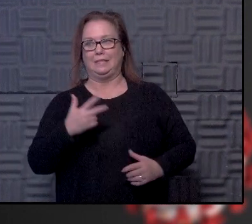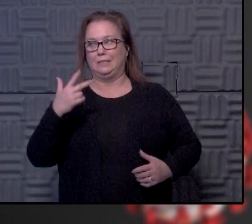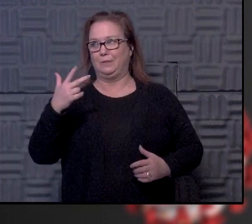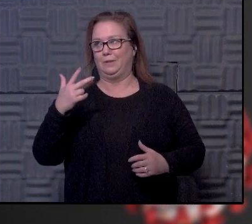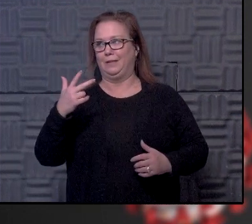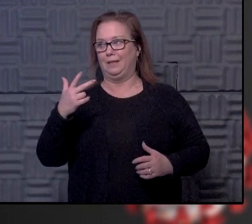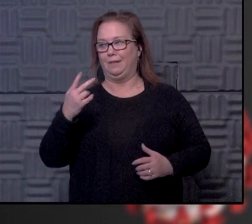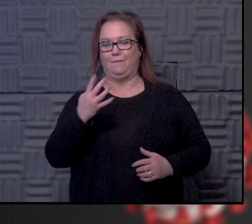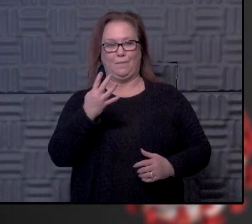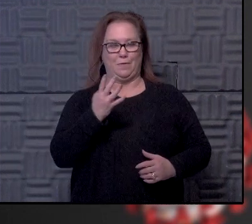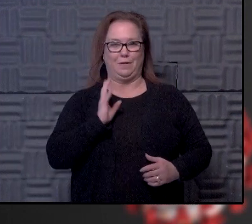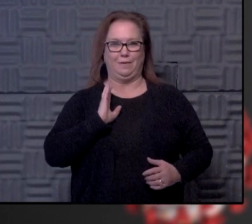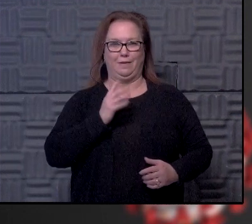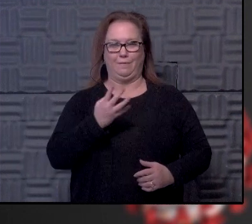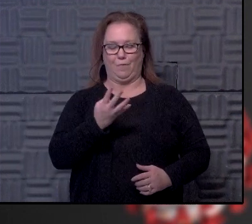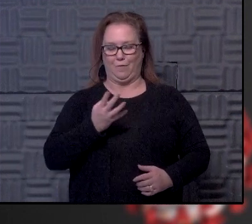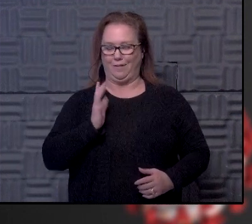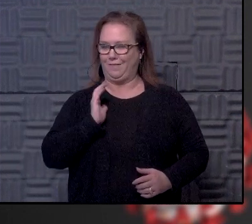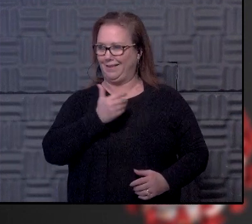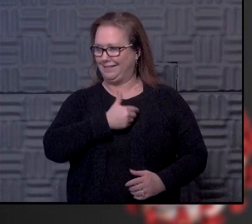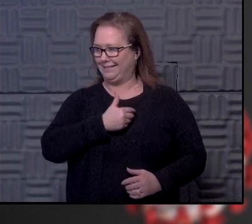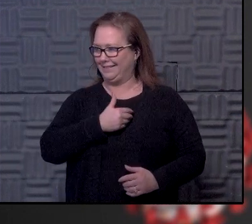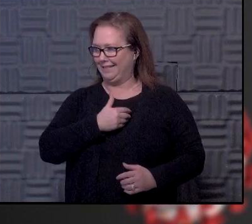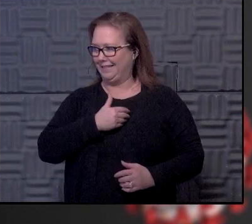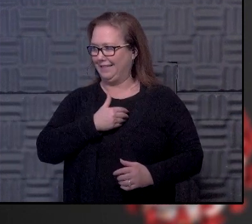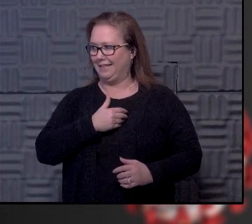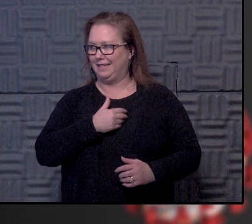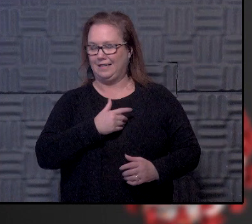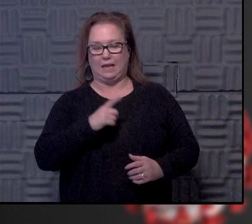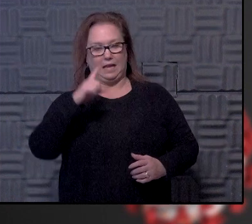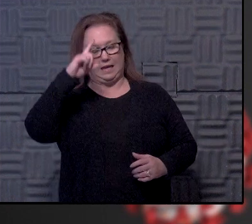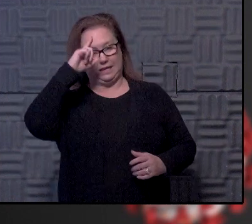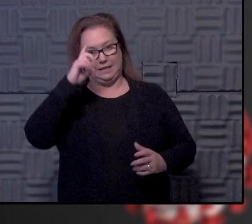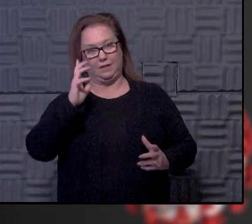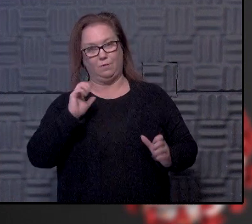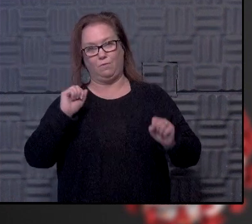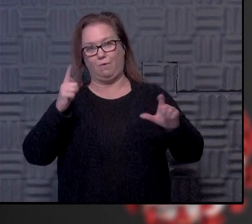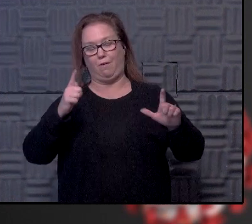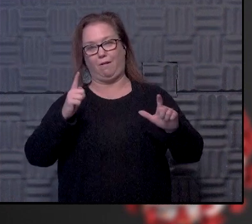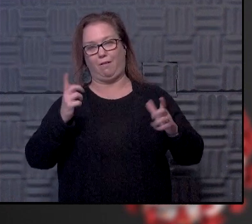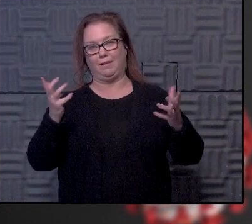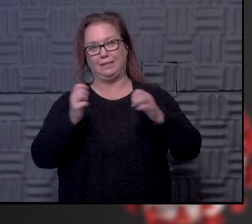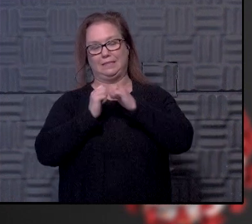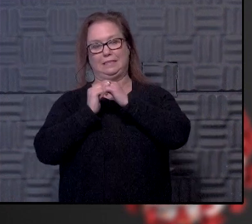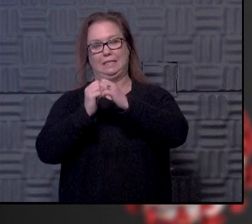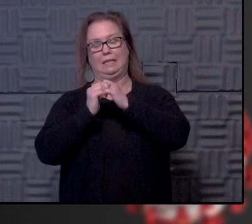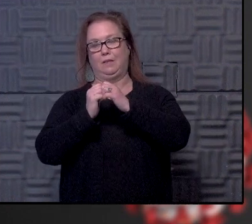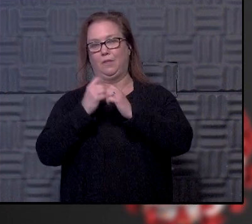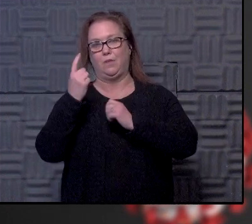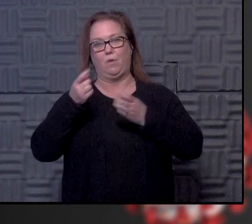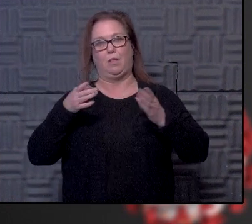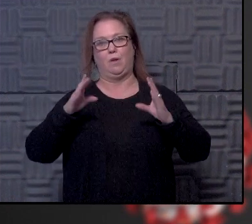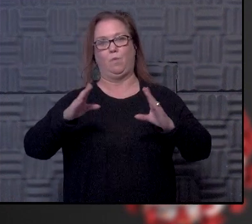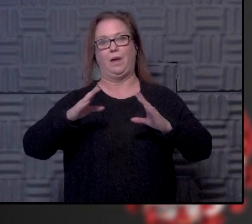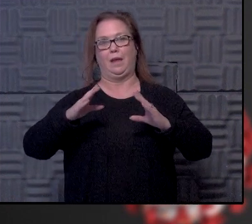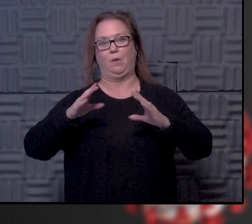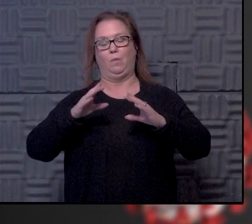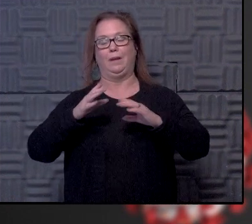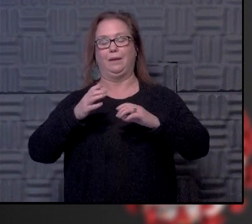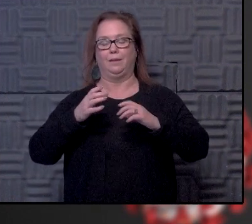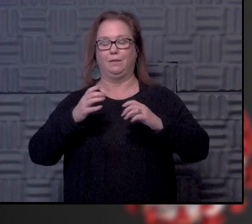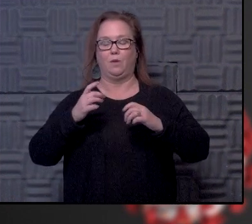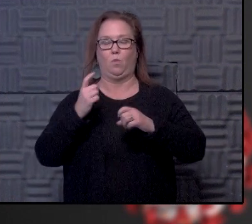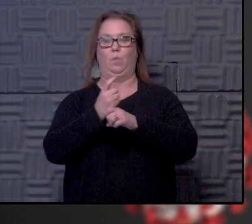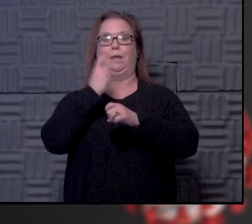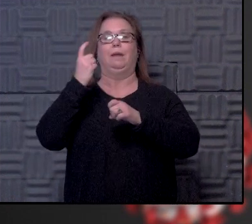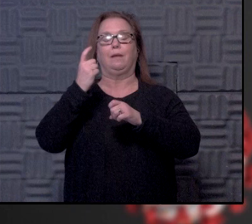us. All three. There's 4 of us. I can do math. I think we are all in this together. I think the only way that we're going to defeat this is if we're